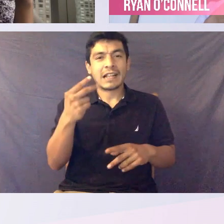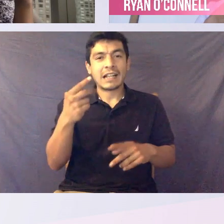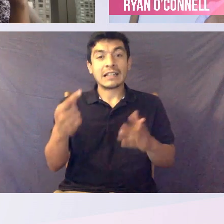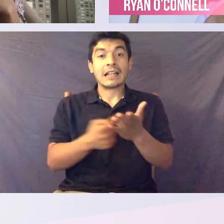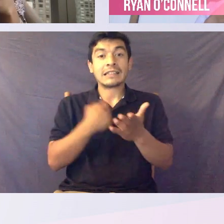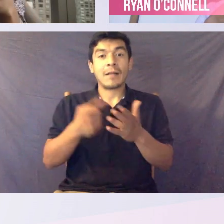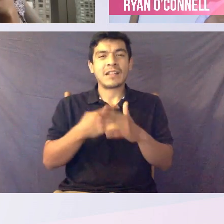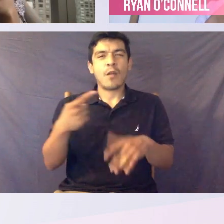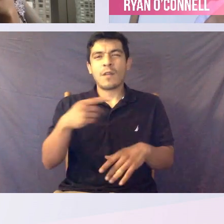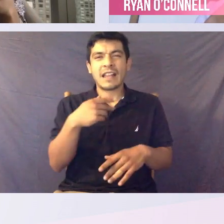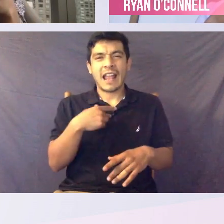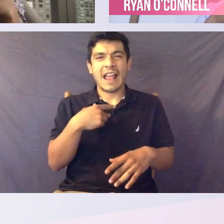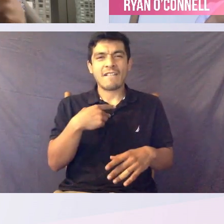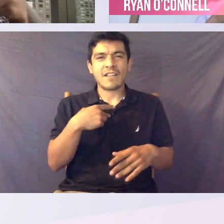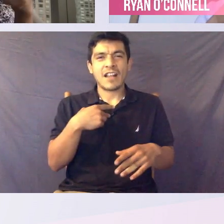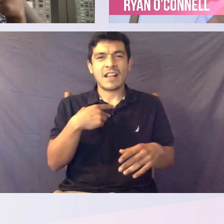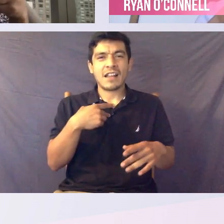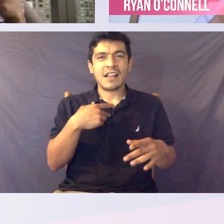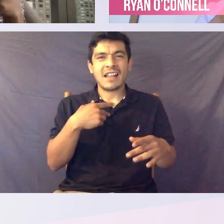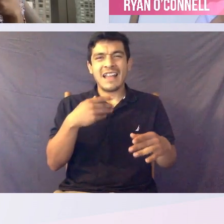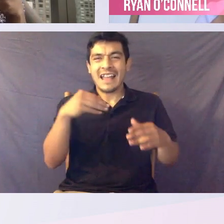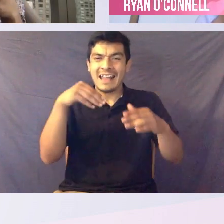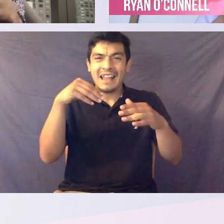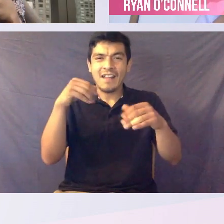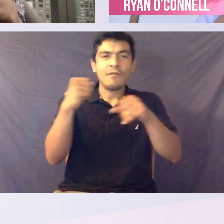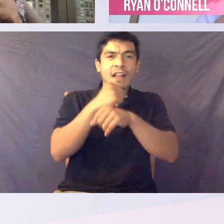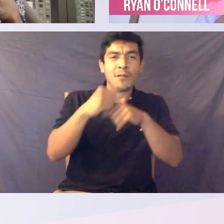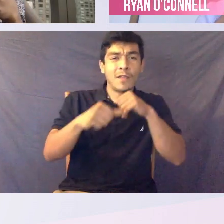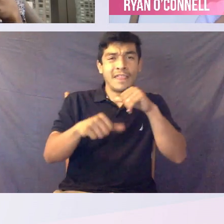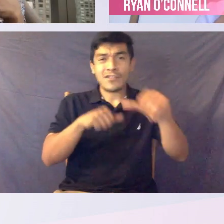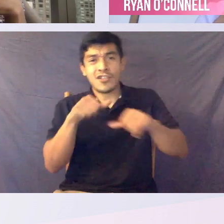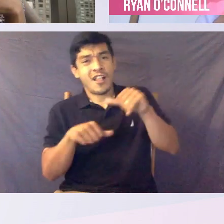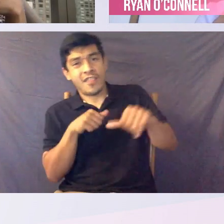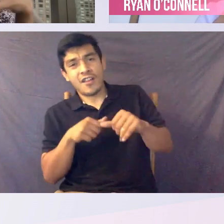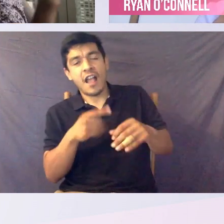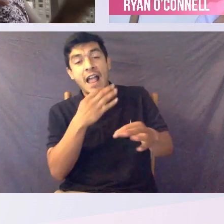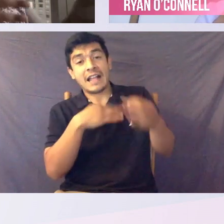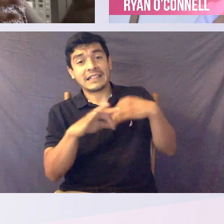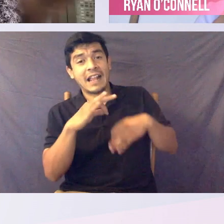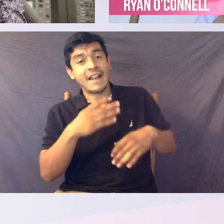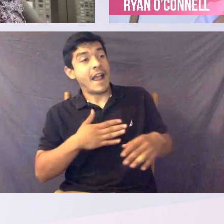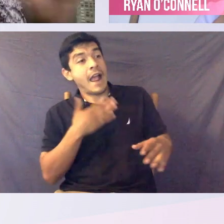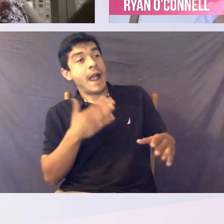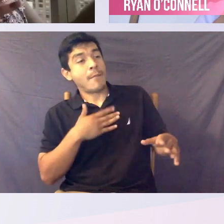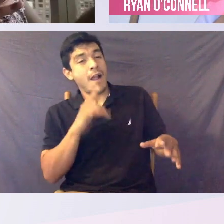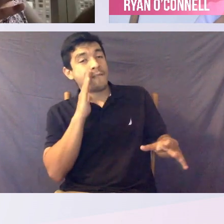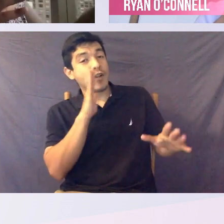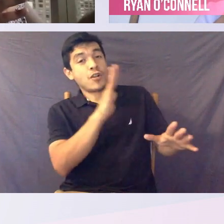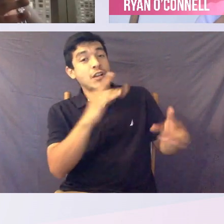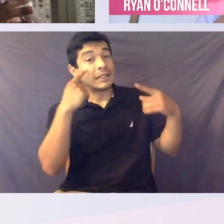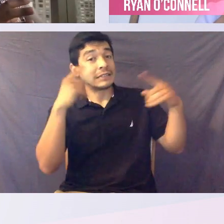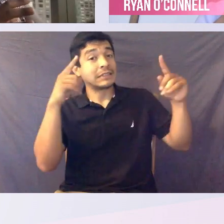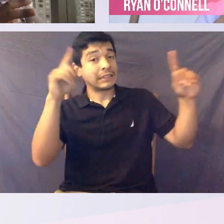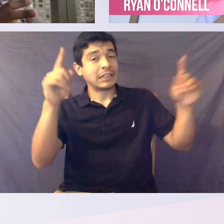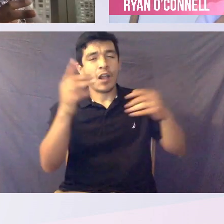this weird tension and infighting. And so instead of being happy for my brethren, regardless of what their specific